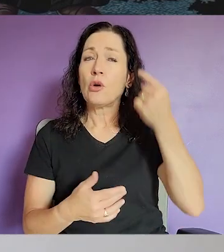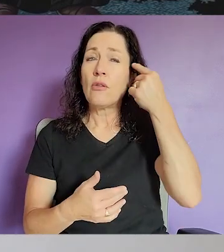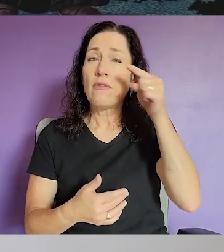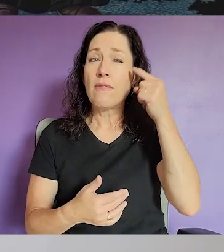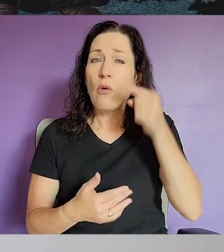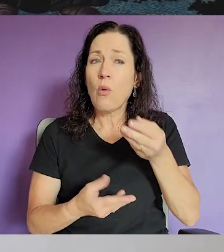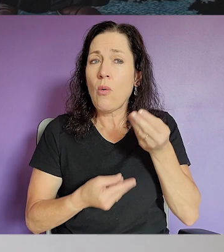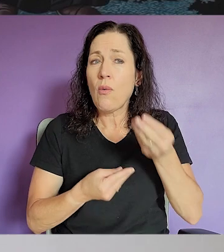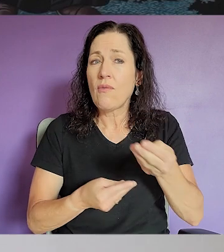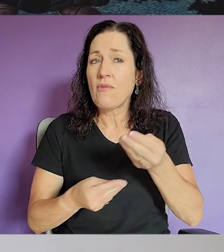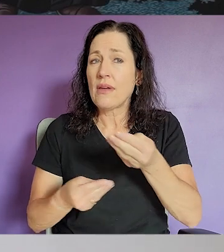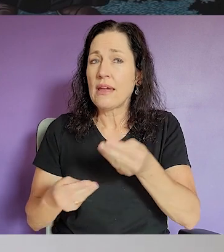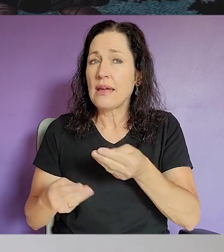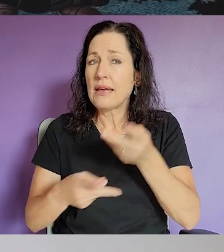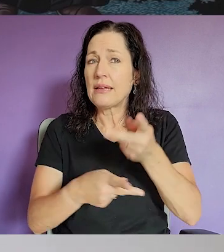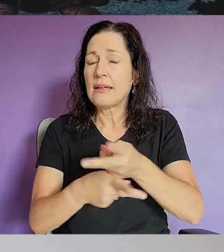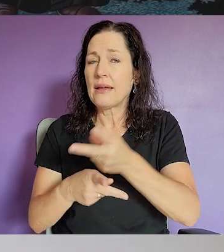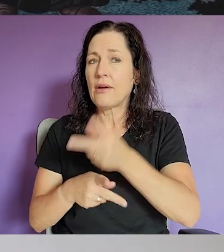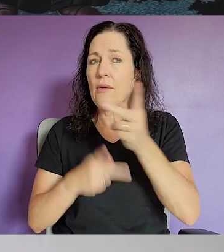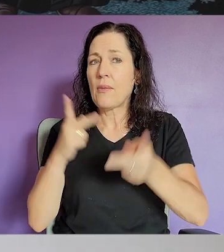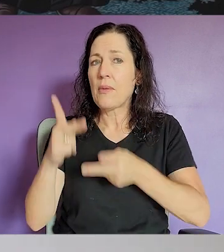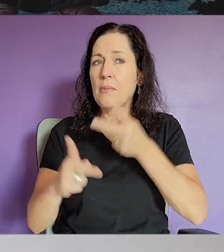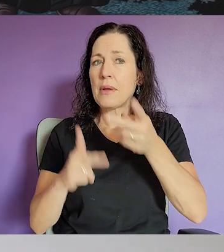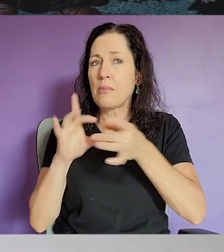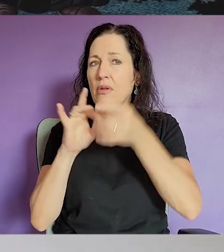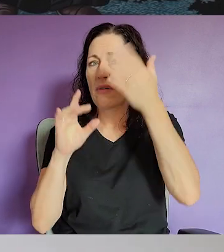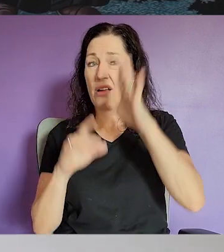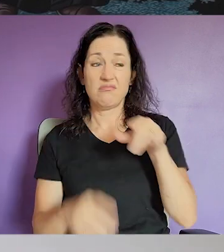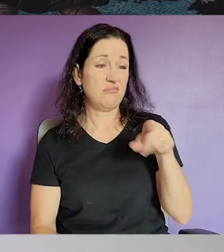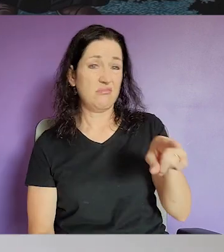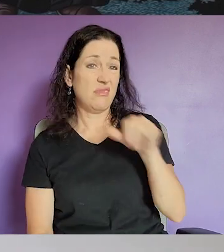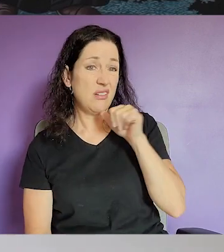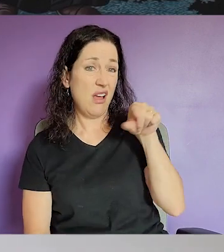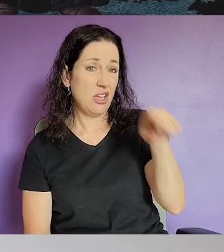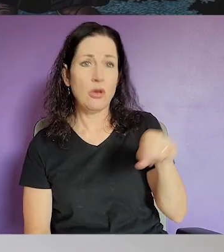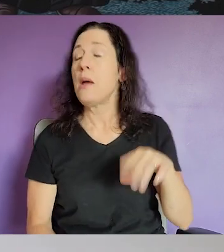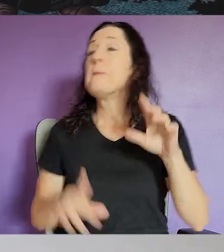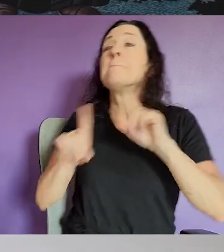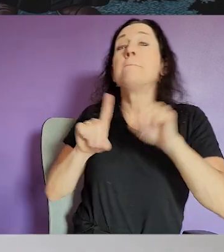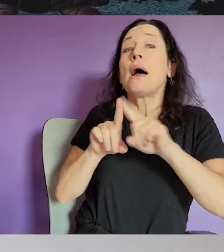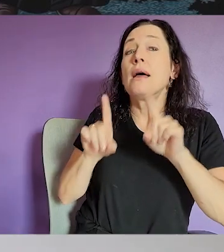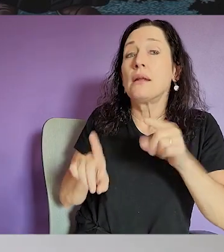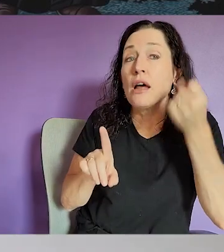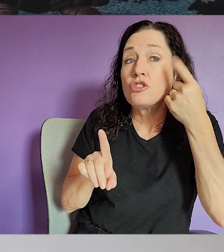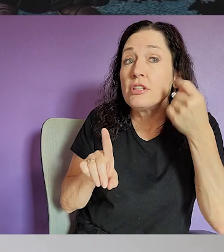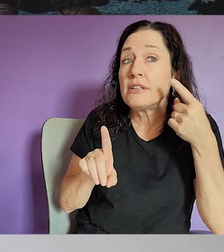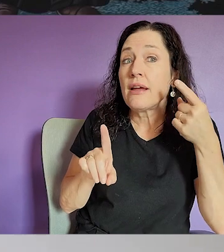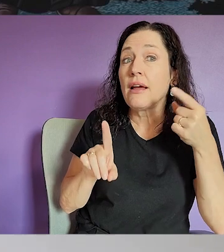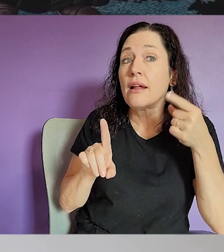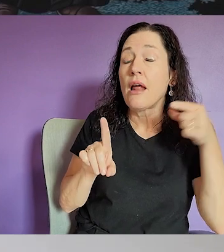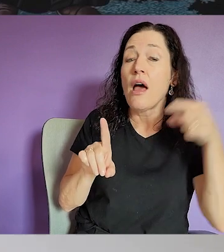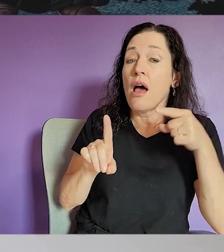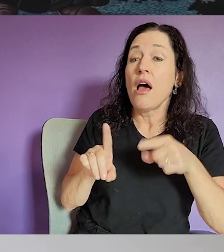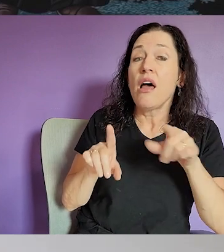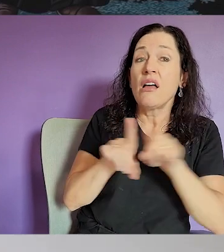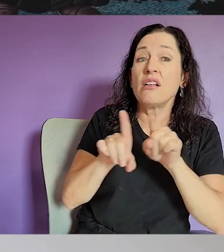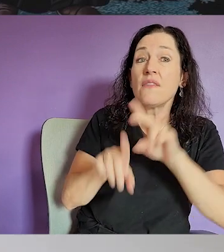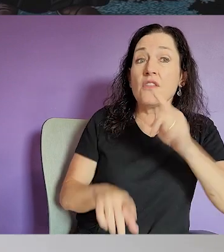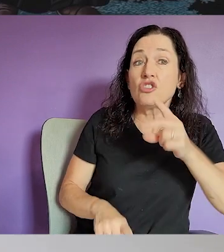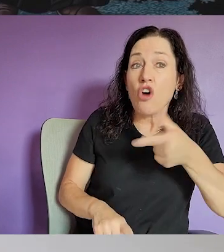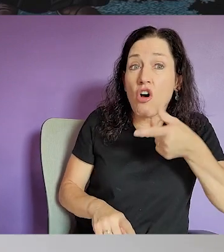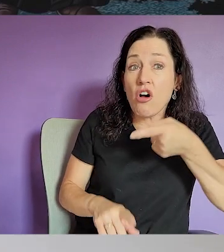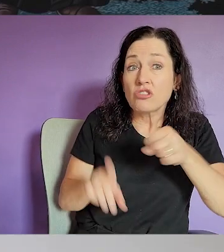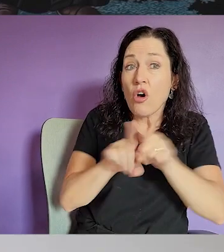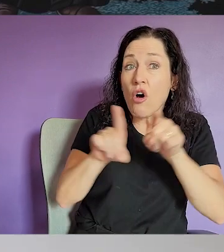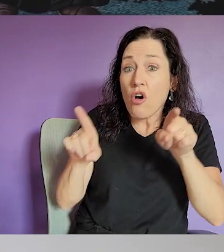feed the people of God, not you. And she says, yes, but even the